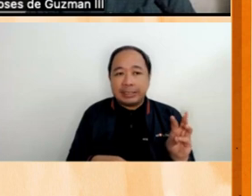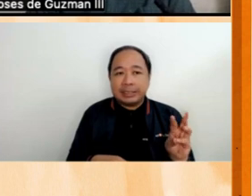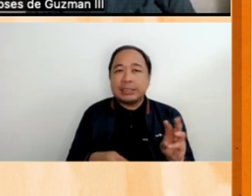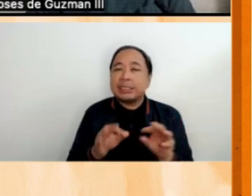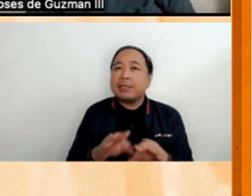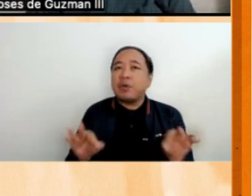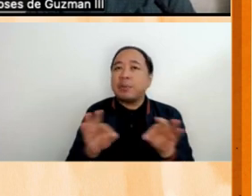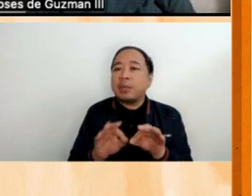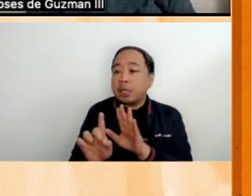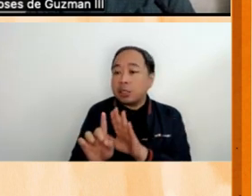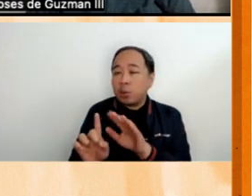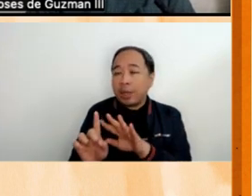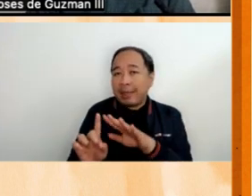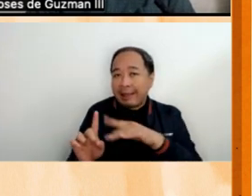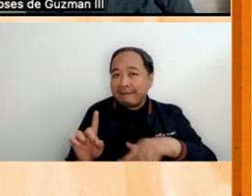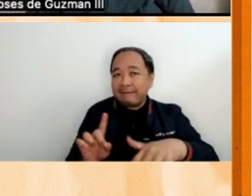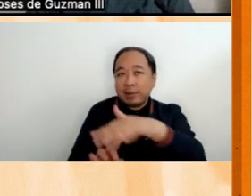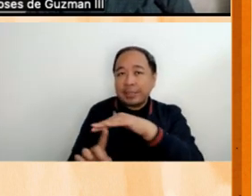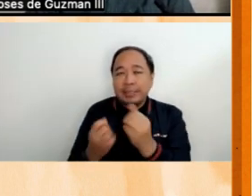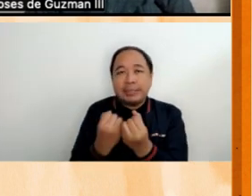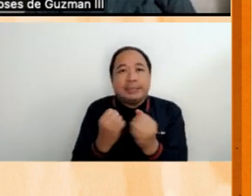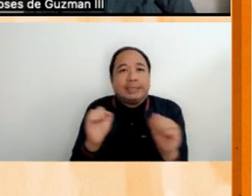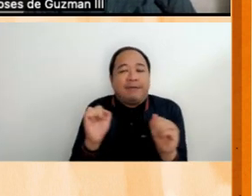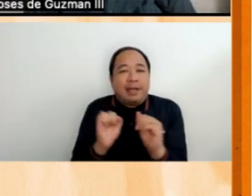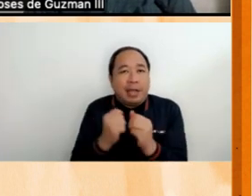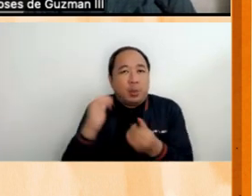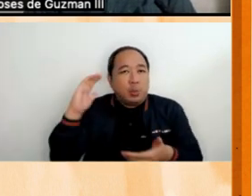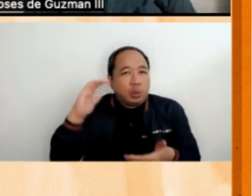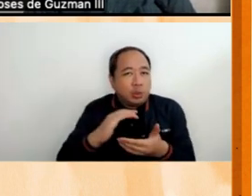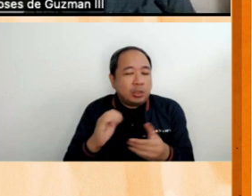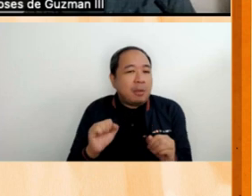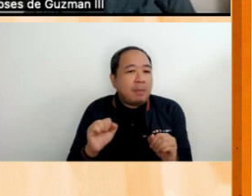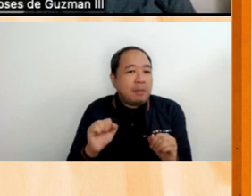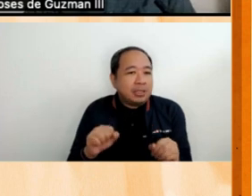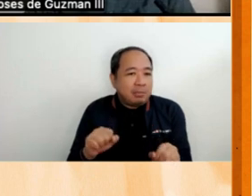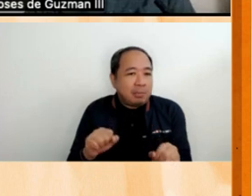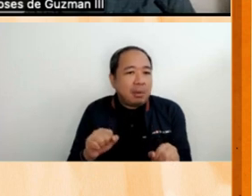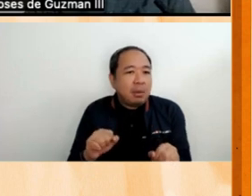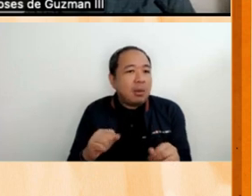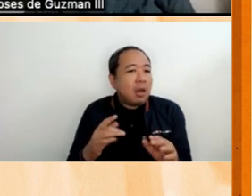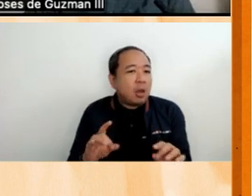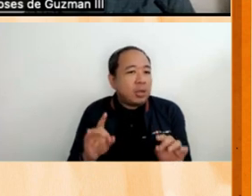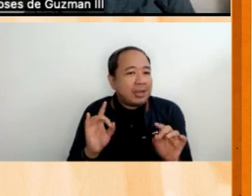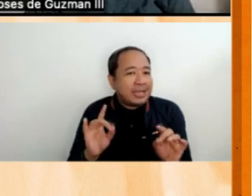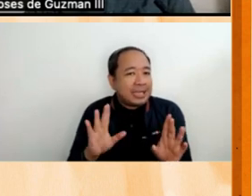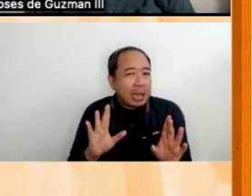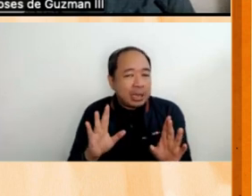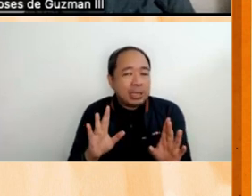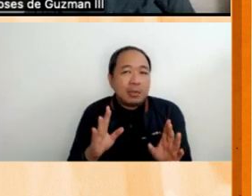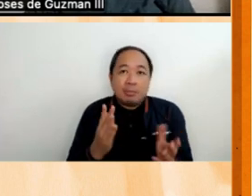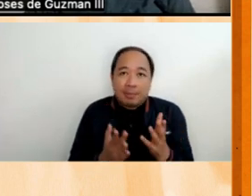and other lethal means. The importance of psychosocial support cannot